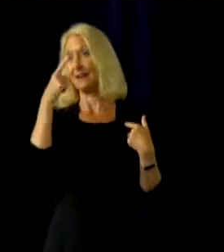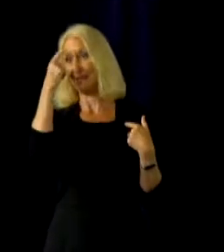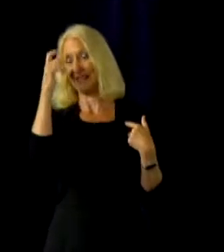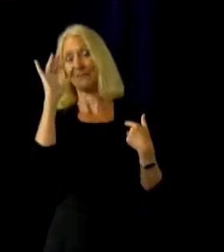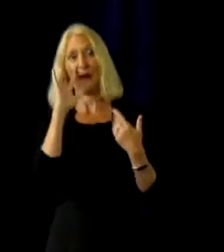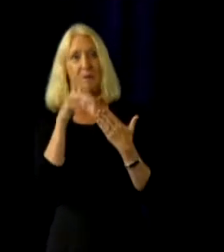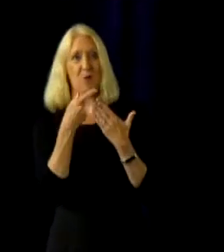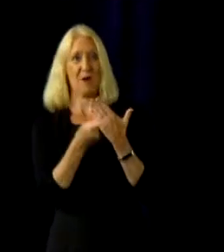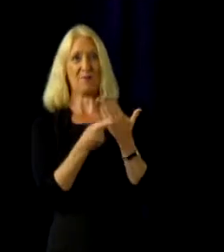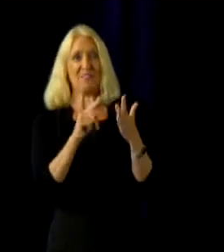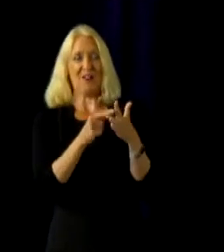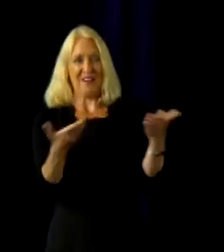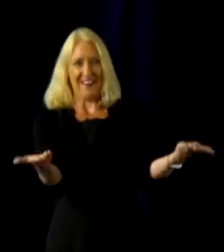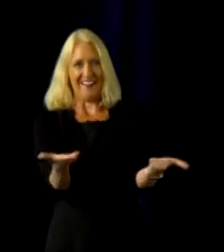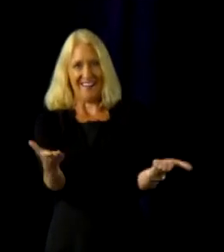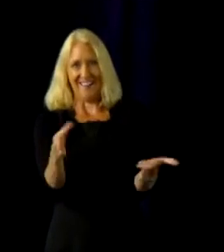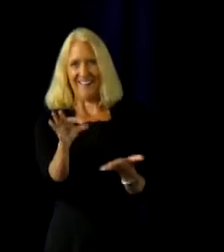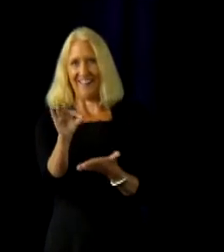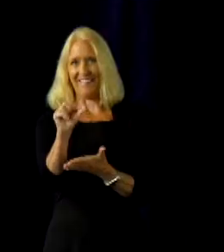for me.